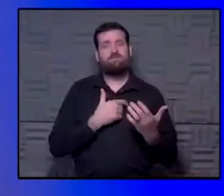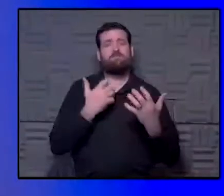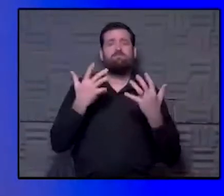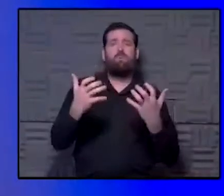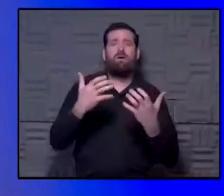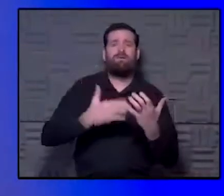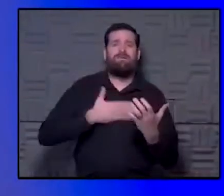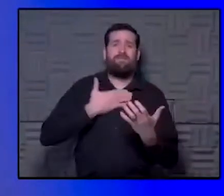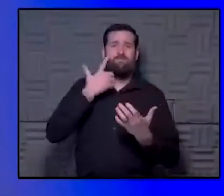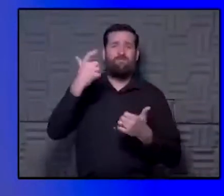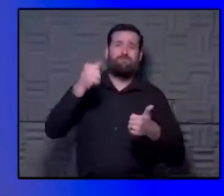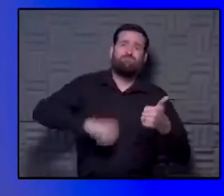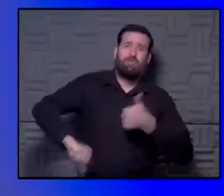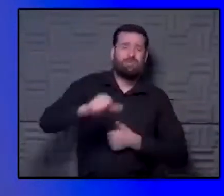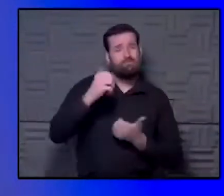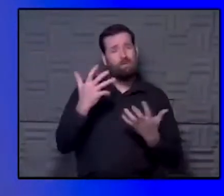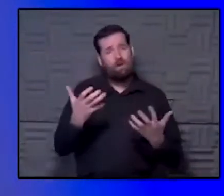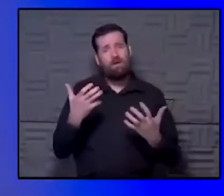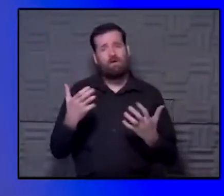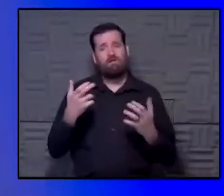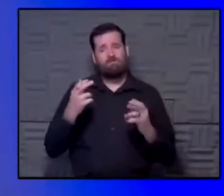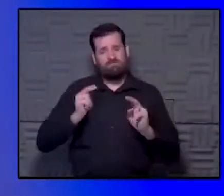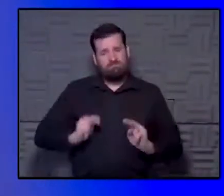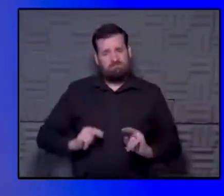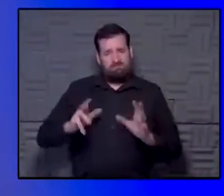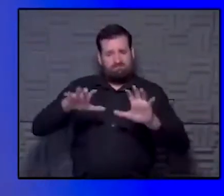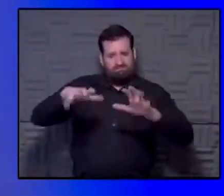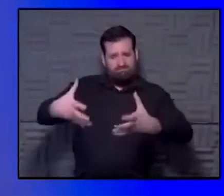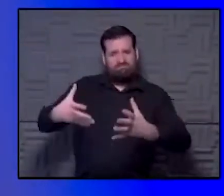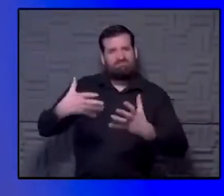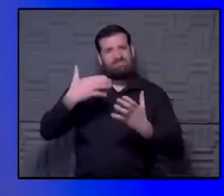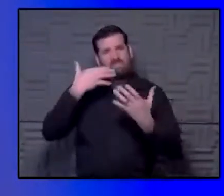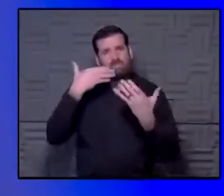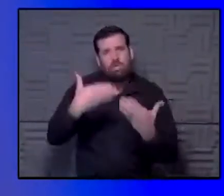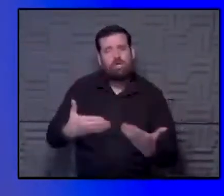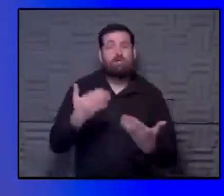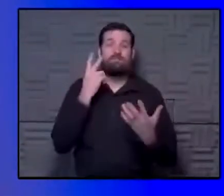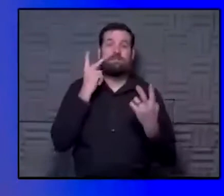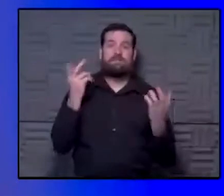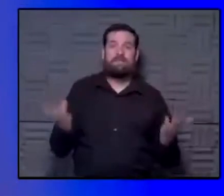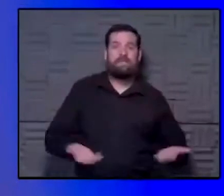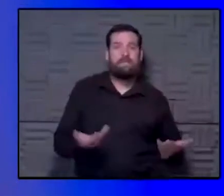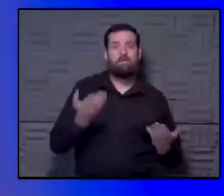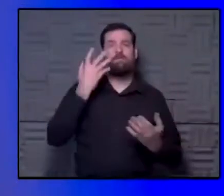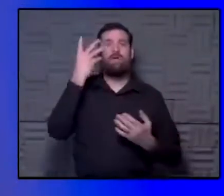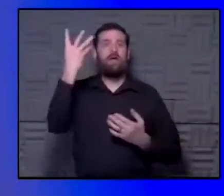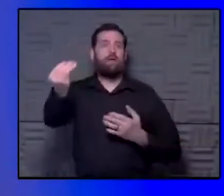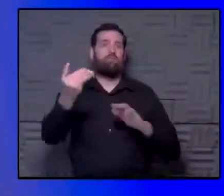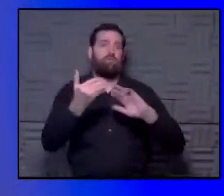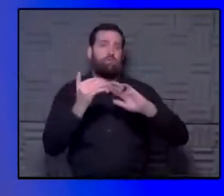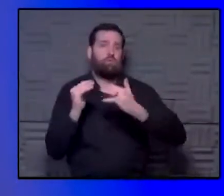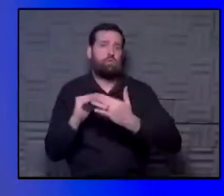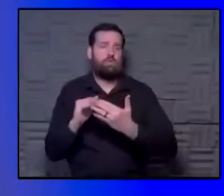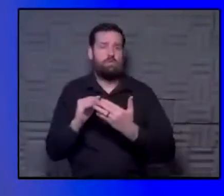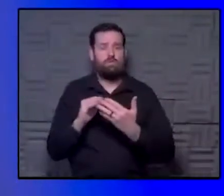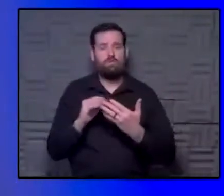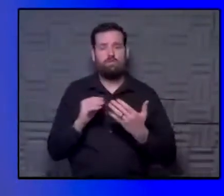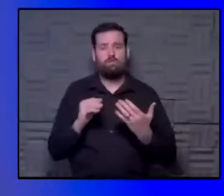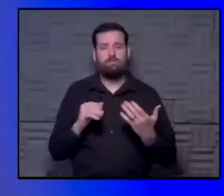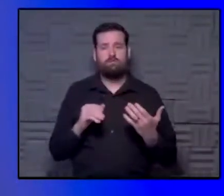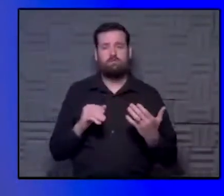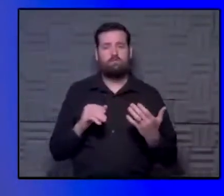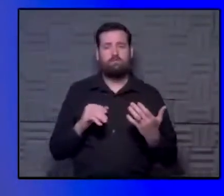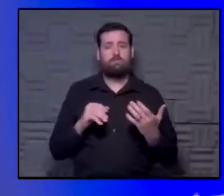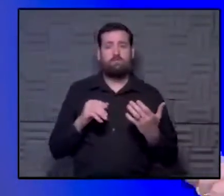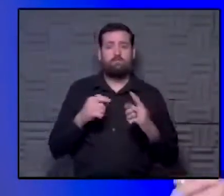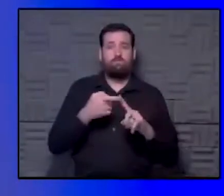happiness for each other. Humanity is good, and I've seen it. I've seen it here, or I've seen it out in the community. From